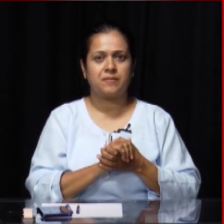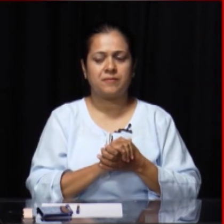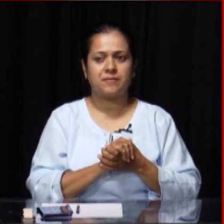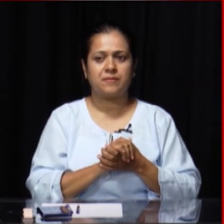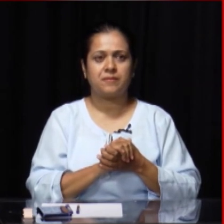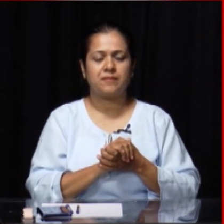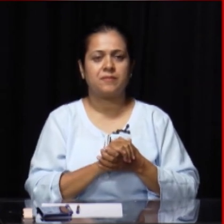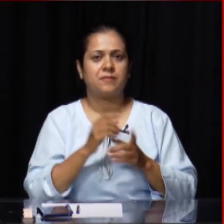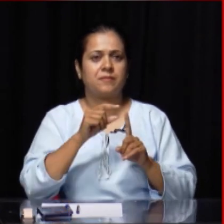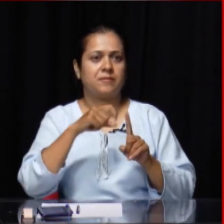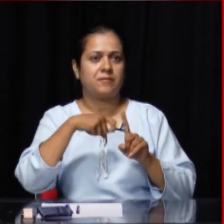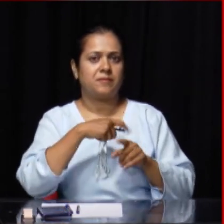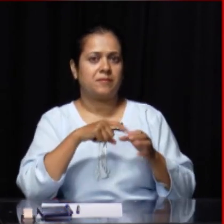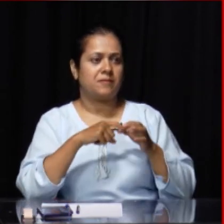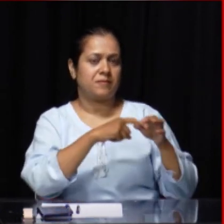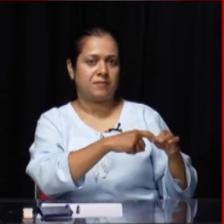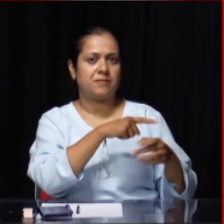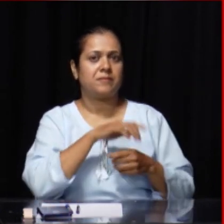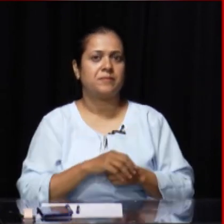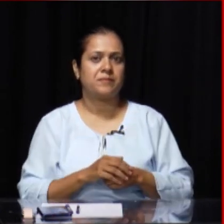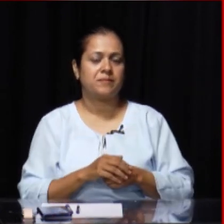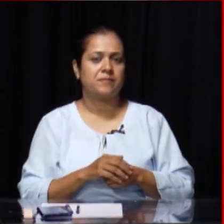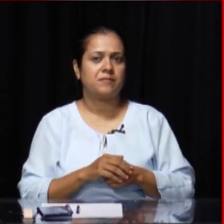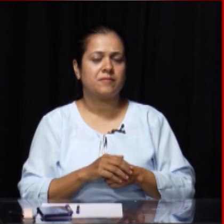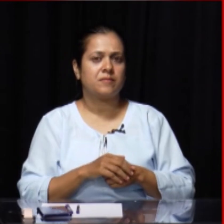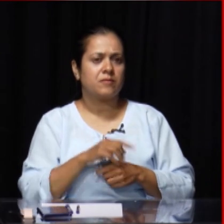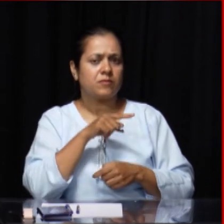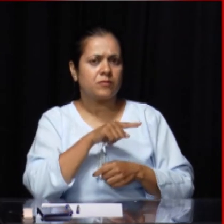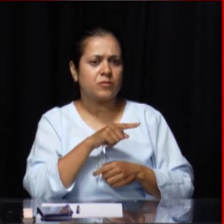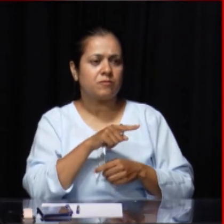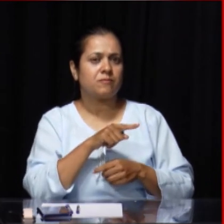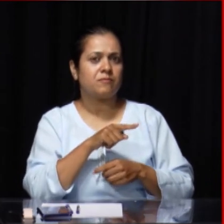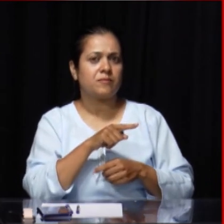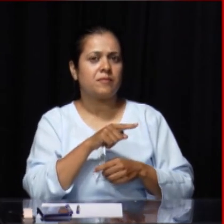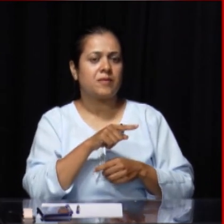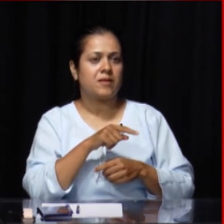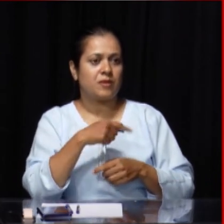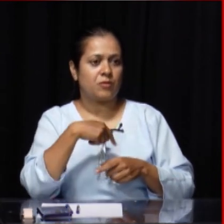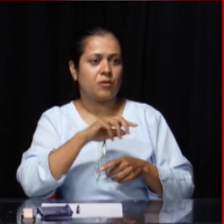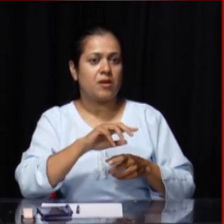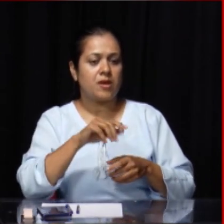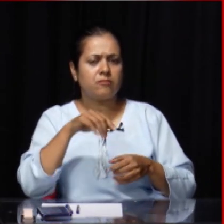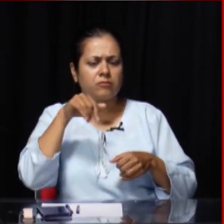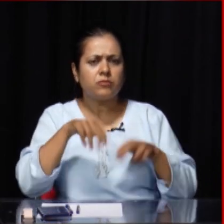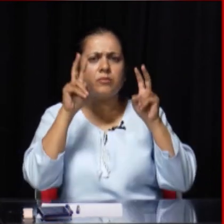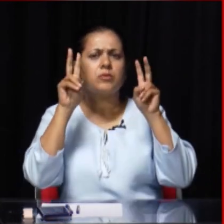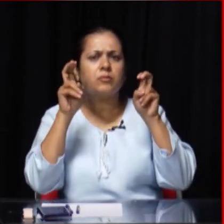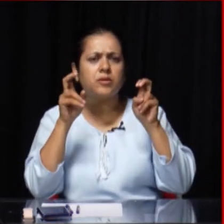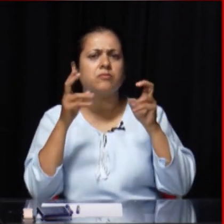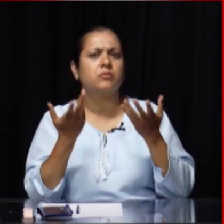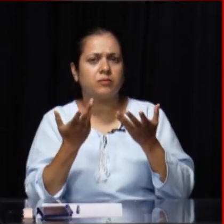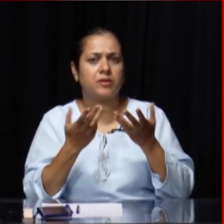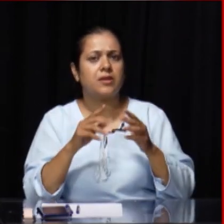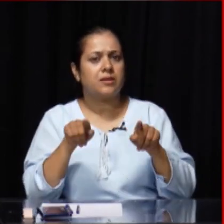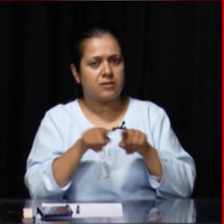Now, Prakash Bab, I would like to start off with you. Why don't you introduce us to the subject first,